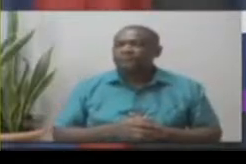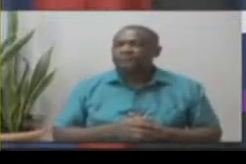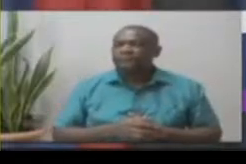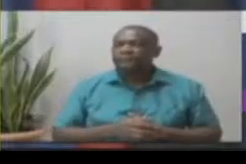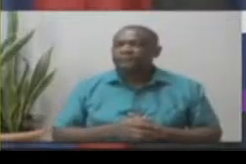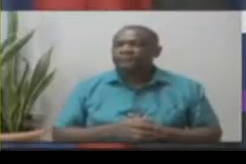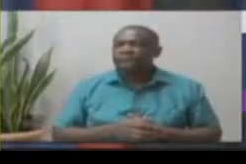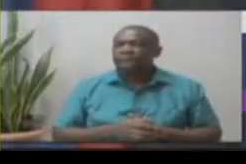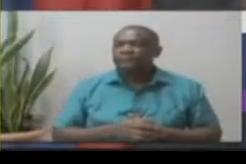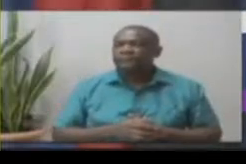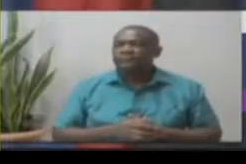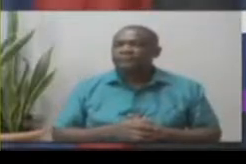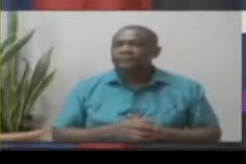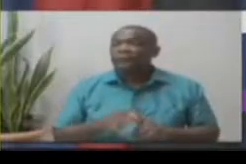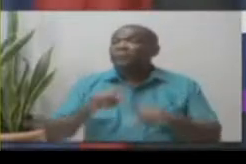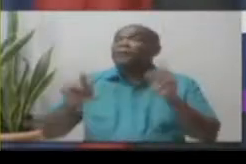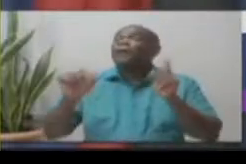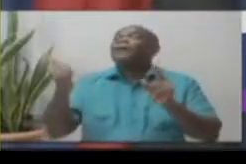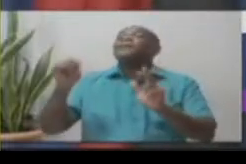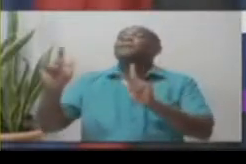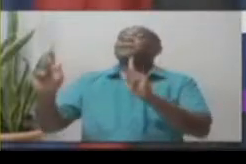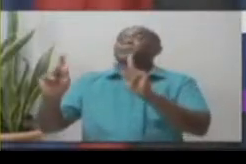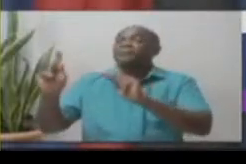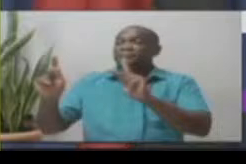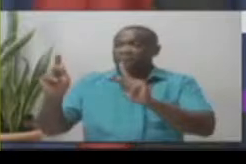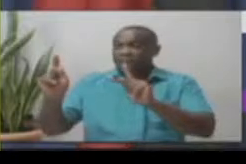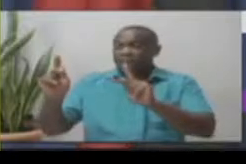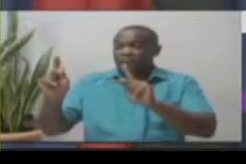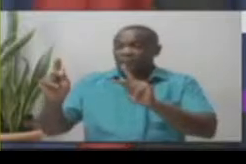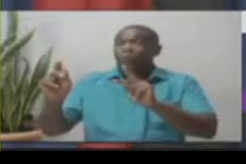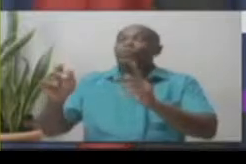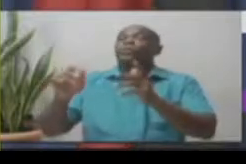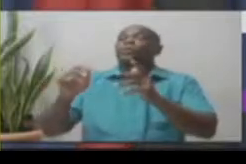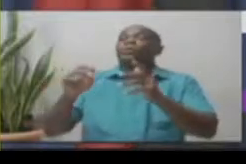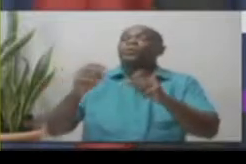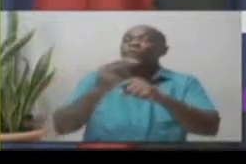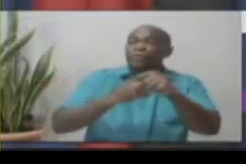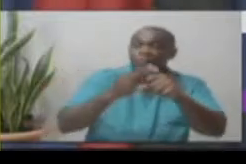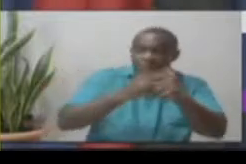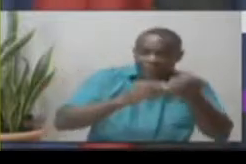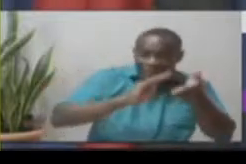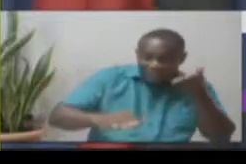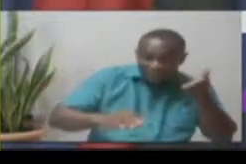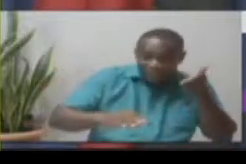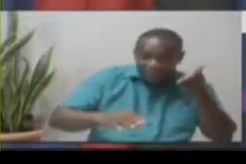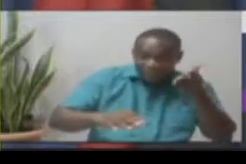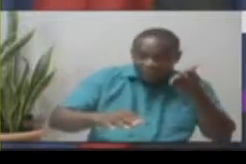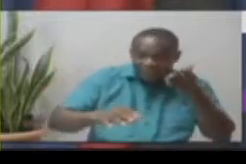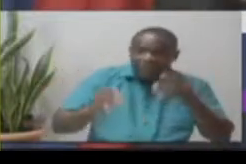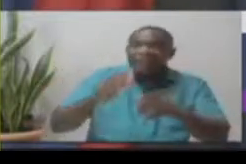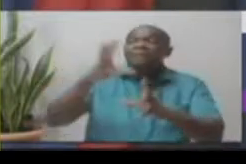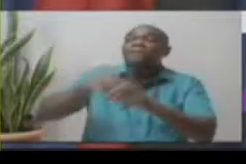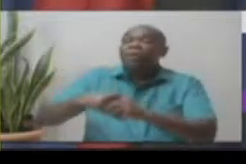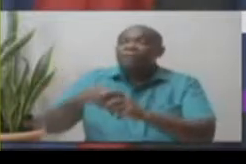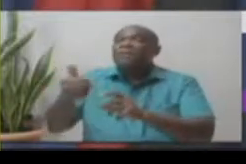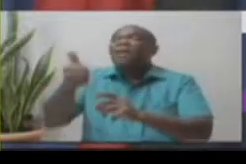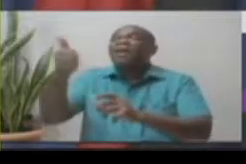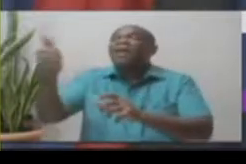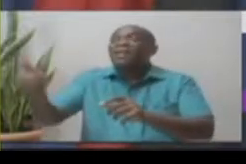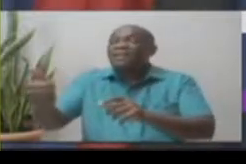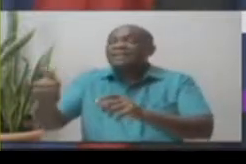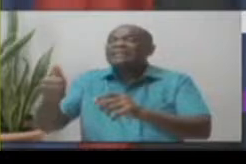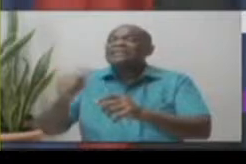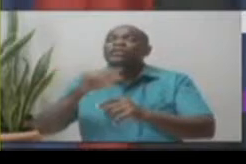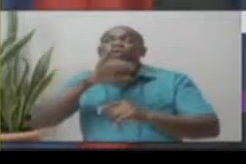name was called 113 times in that judgment. and still before the court to account for taxpayers'